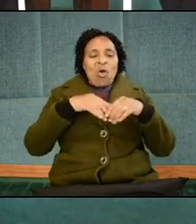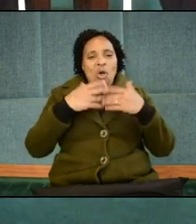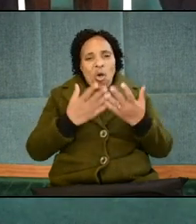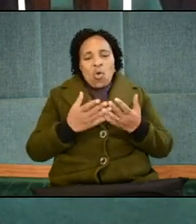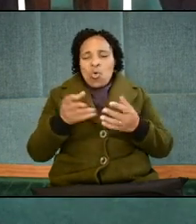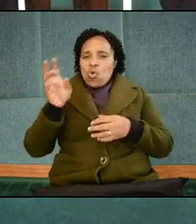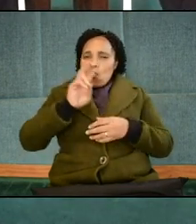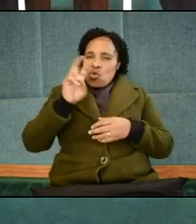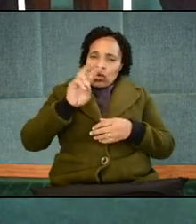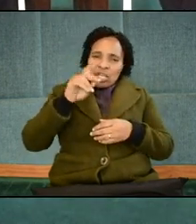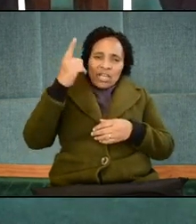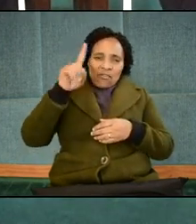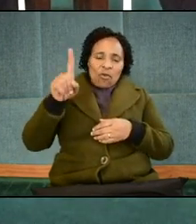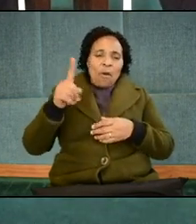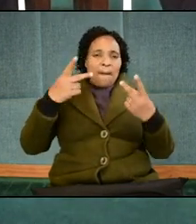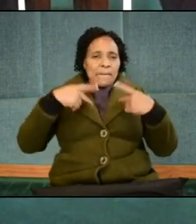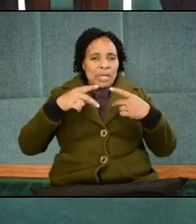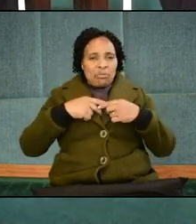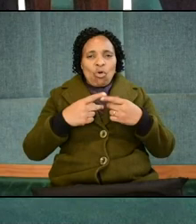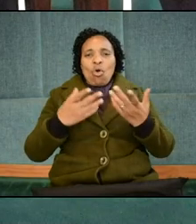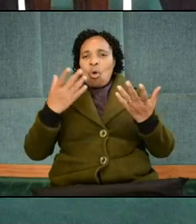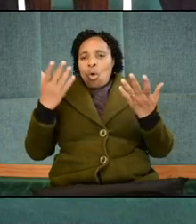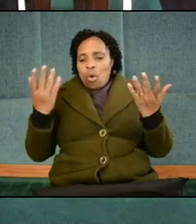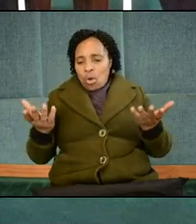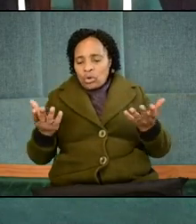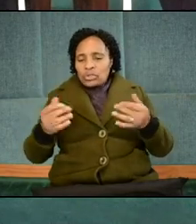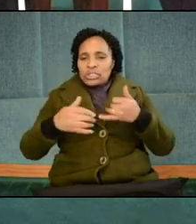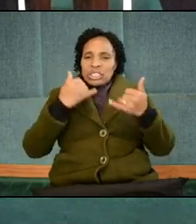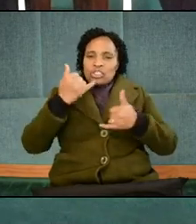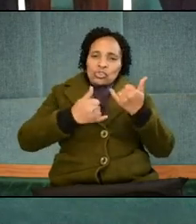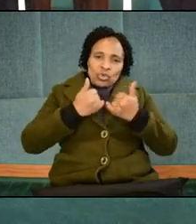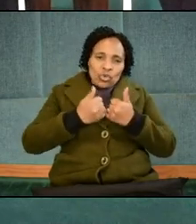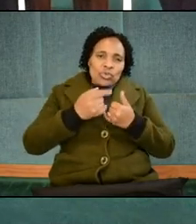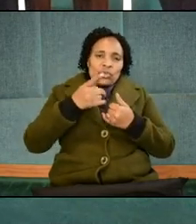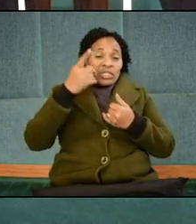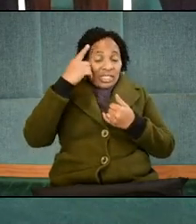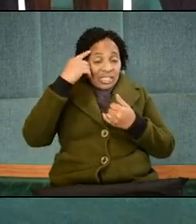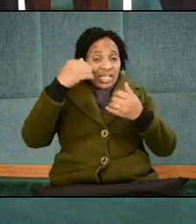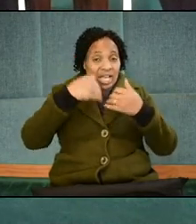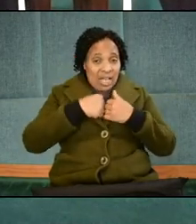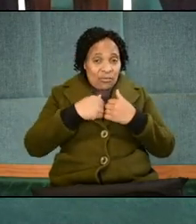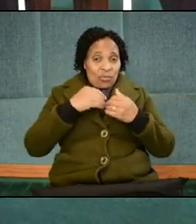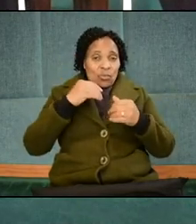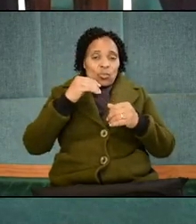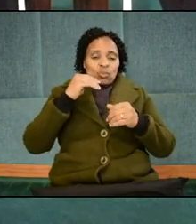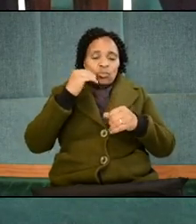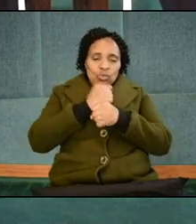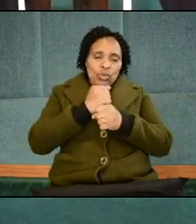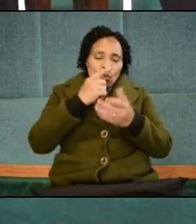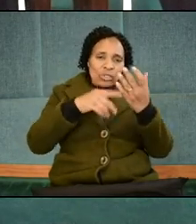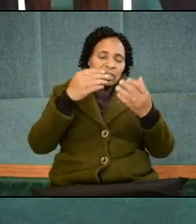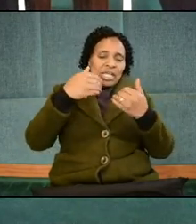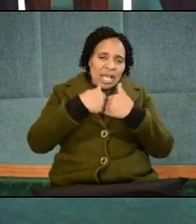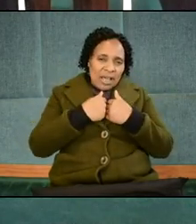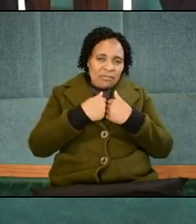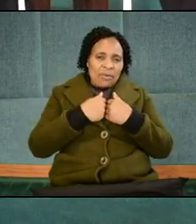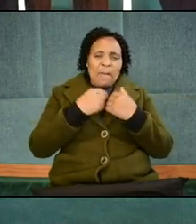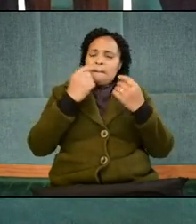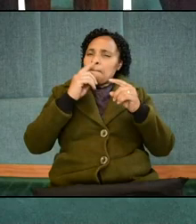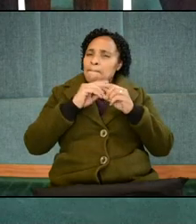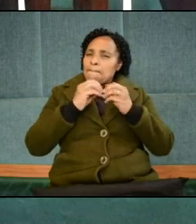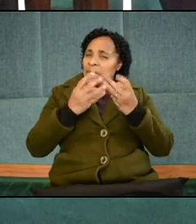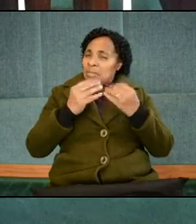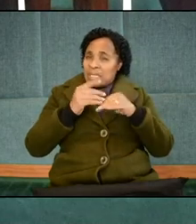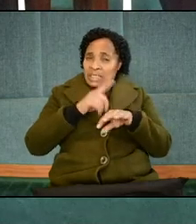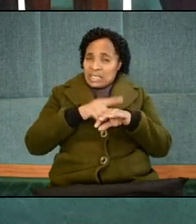popularity mm-hmm. or the joy that you think they have by doing what they're doing. Mm-hmm. And most of the time, it